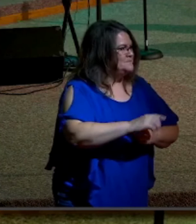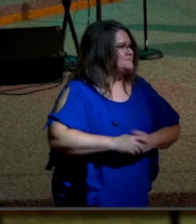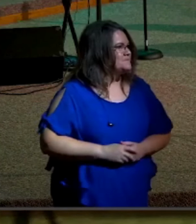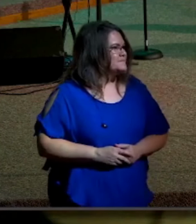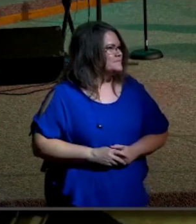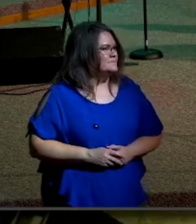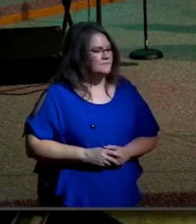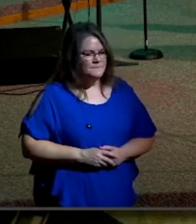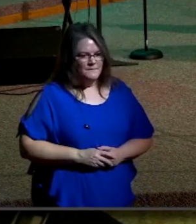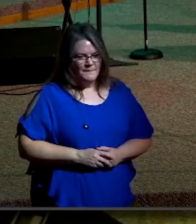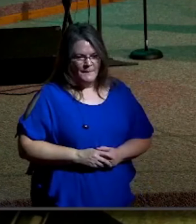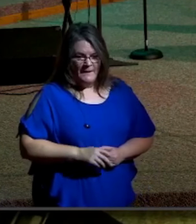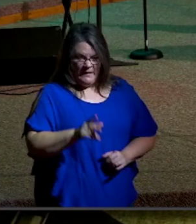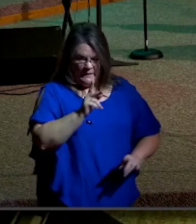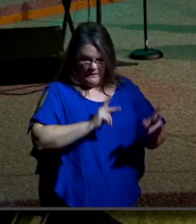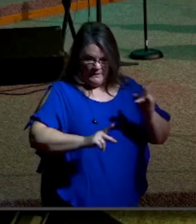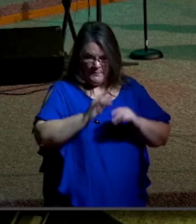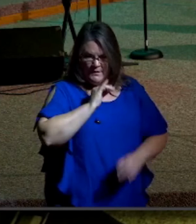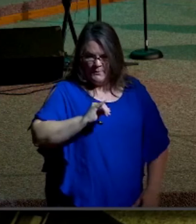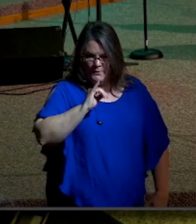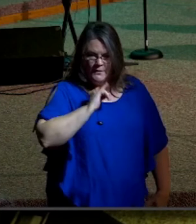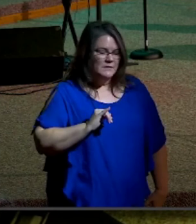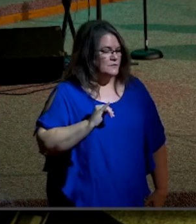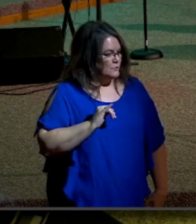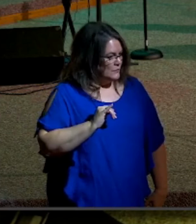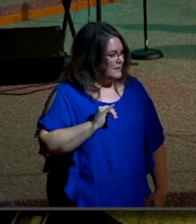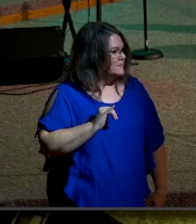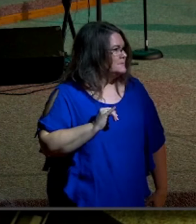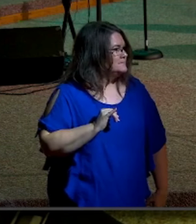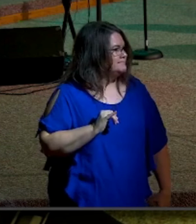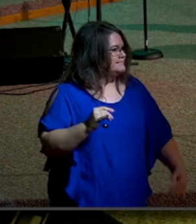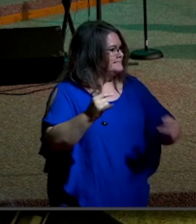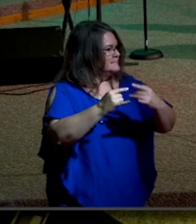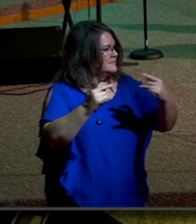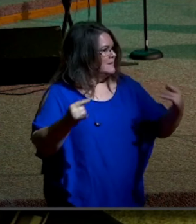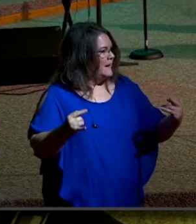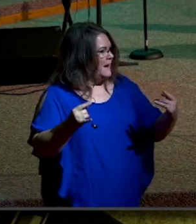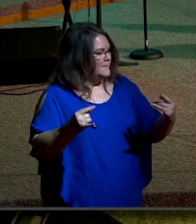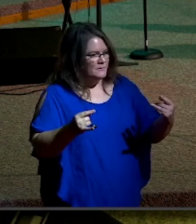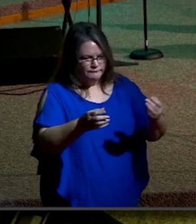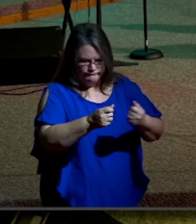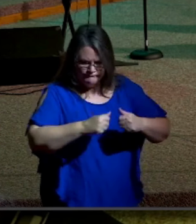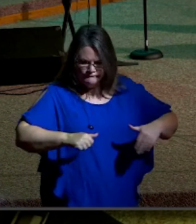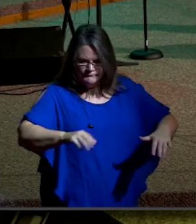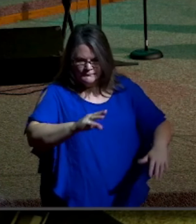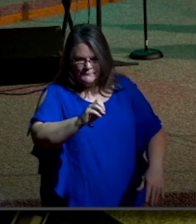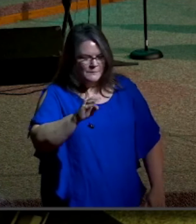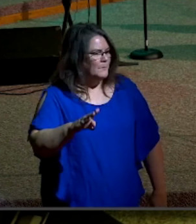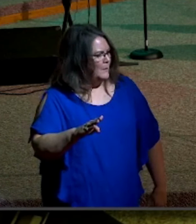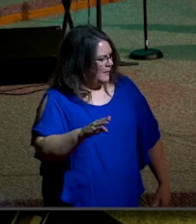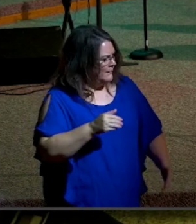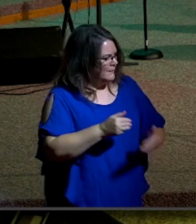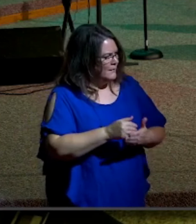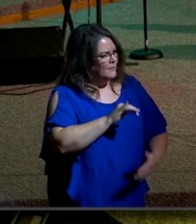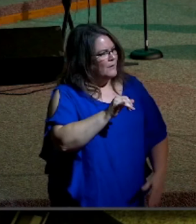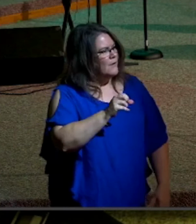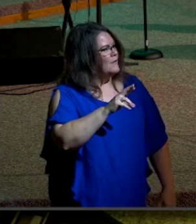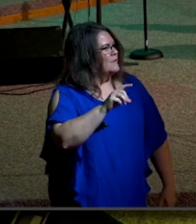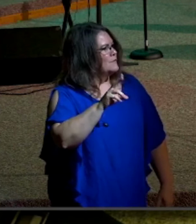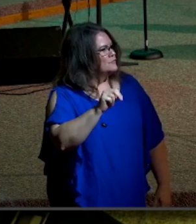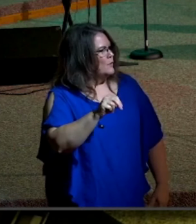Then the people of Israel set out and camped in the plains of Moab, beyond the Jordan at Jericho. And